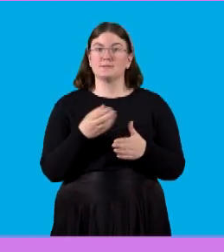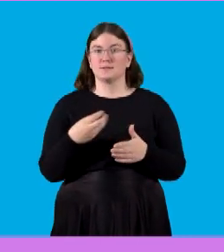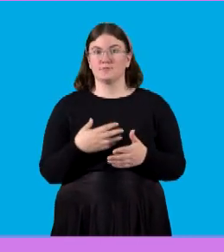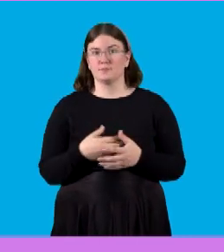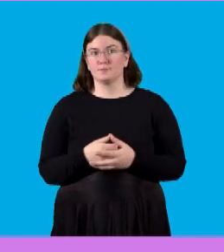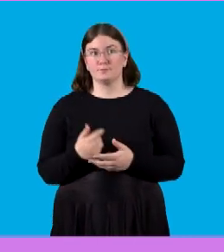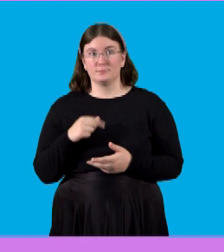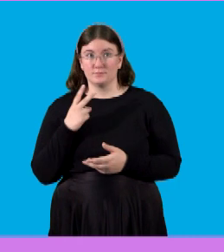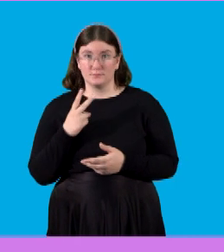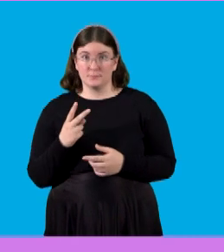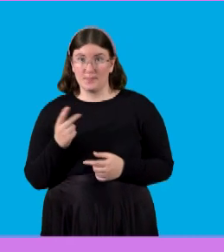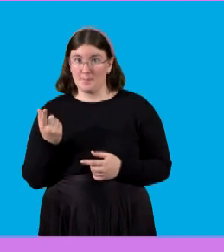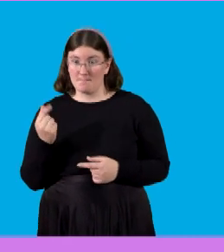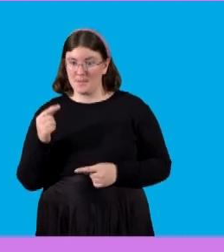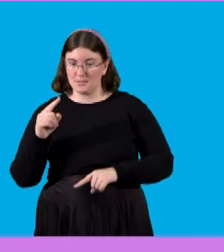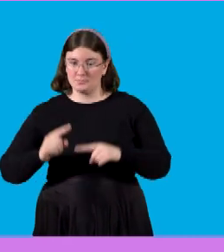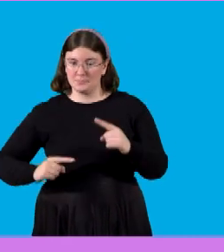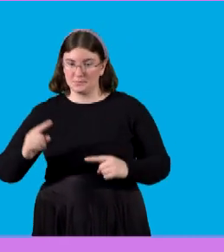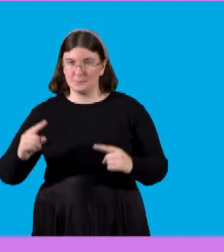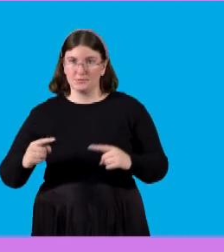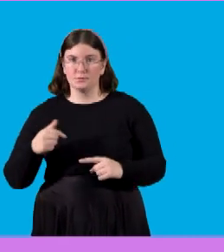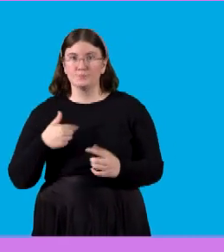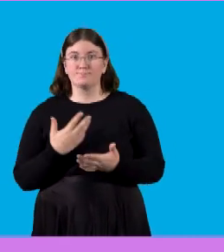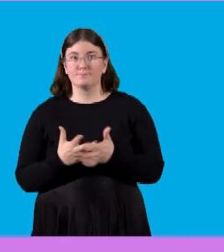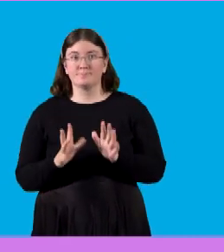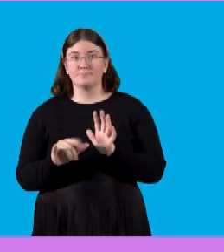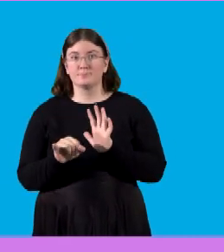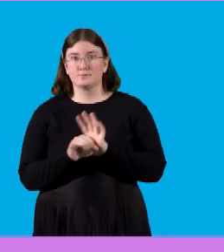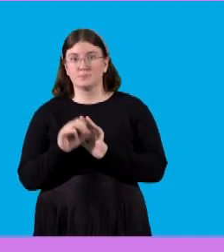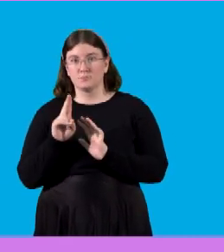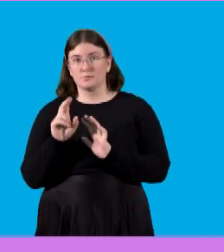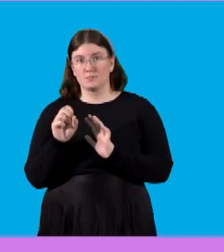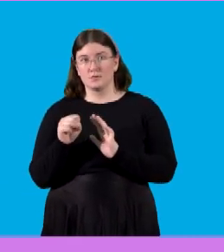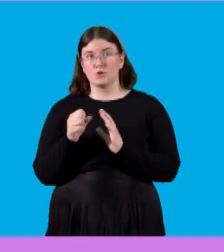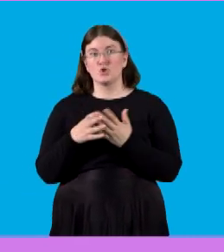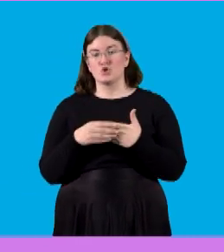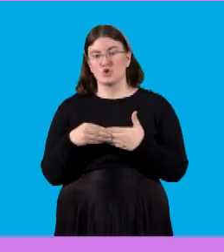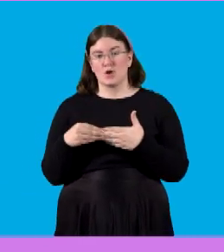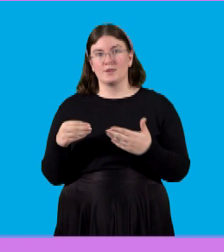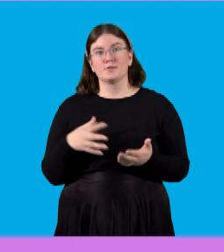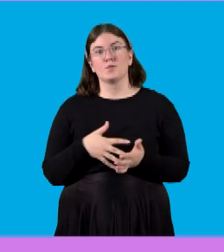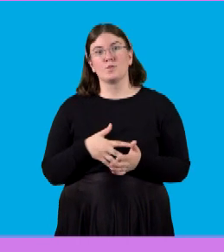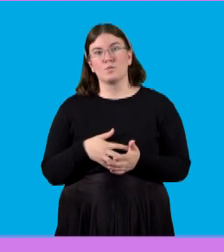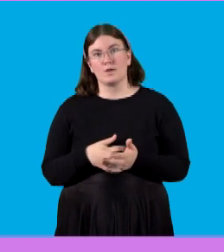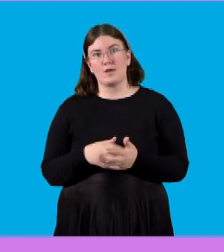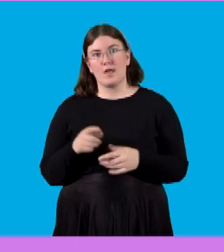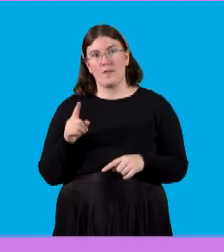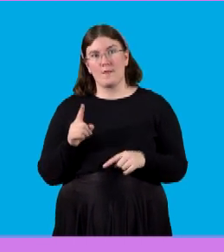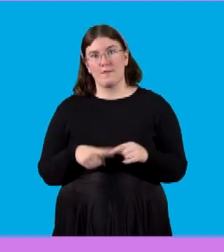at the exchange rate here, right, we can see that the US dollar is weaker,